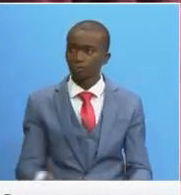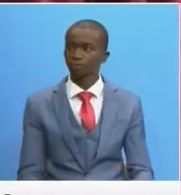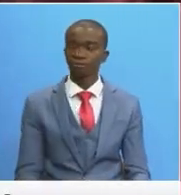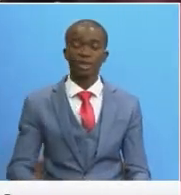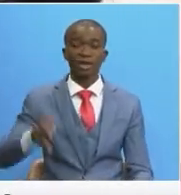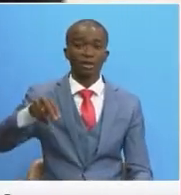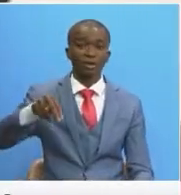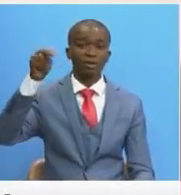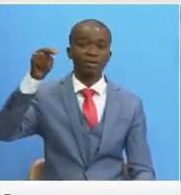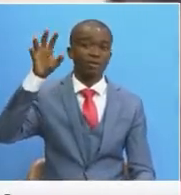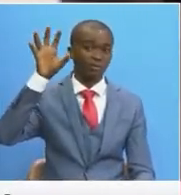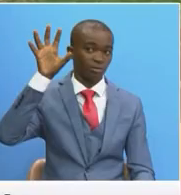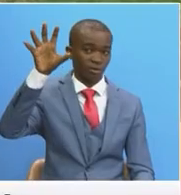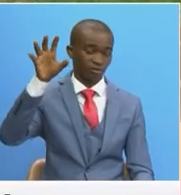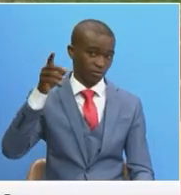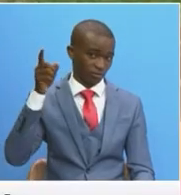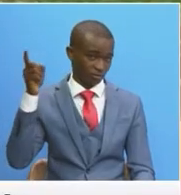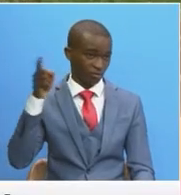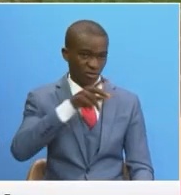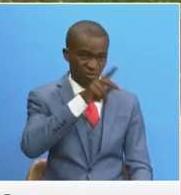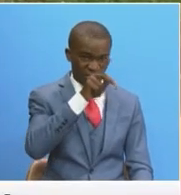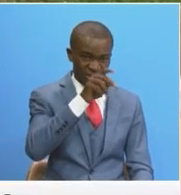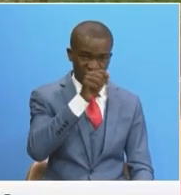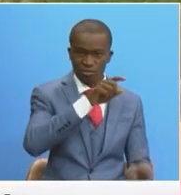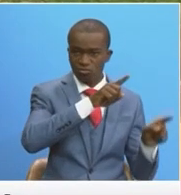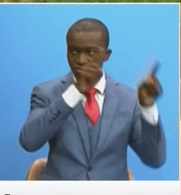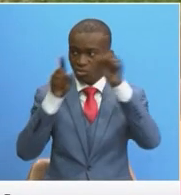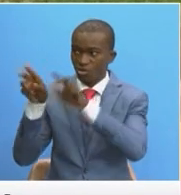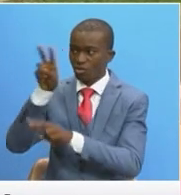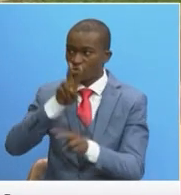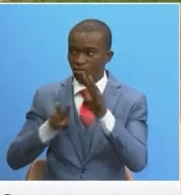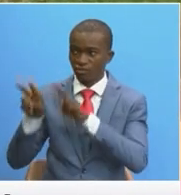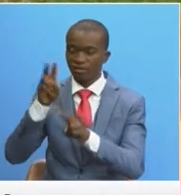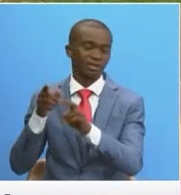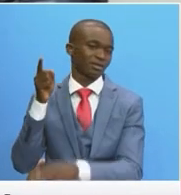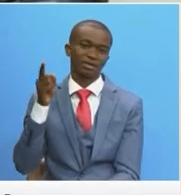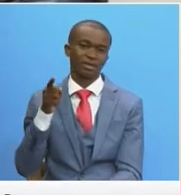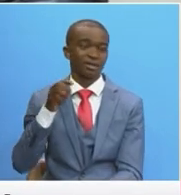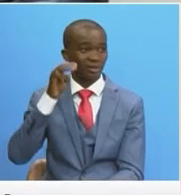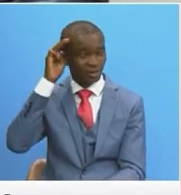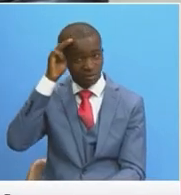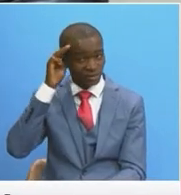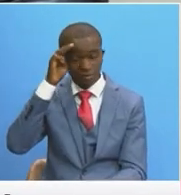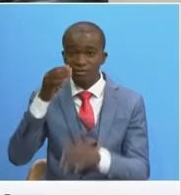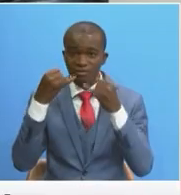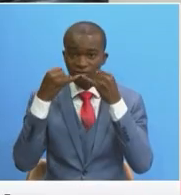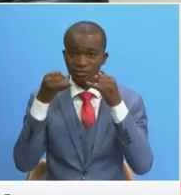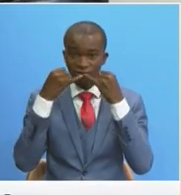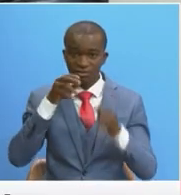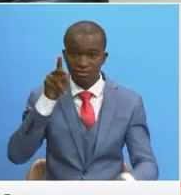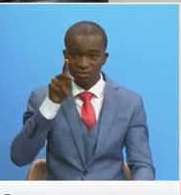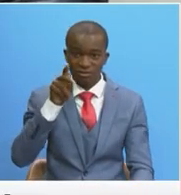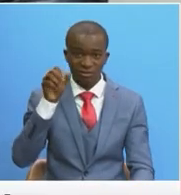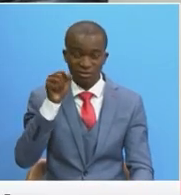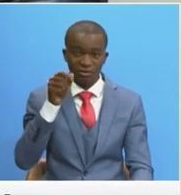to appreciate positive strides and challenges the media is facing in the region. Ministry of Information and Media Permanent Secretary Thabo Kawana